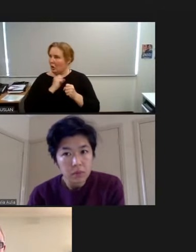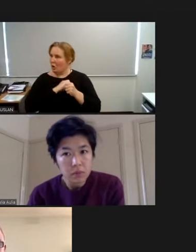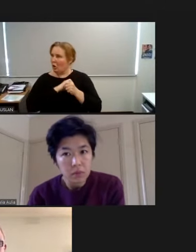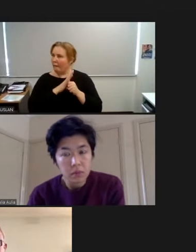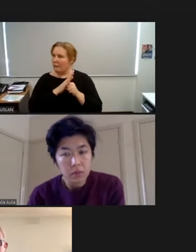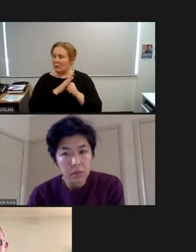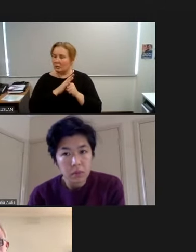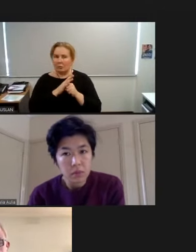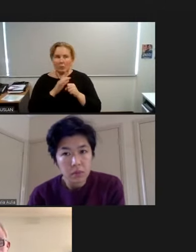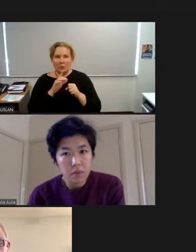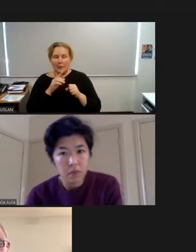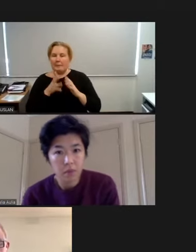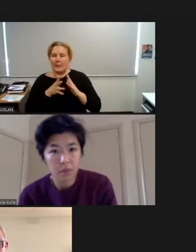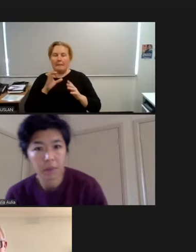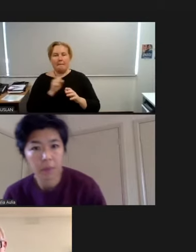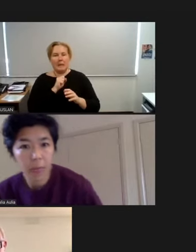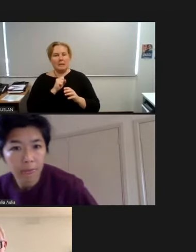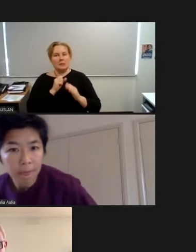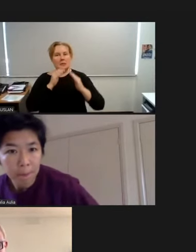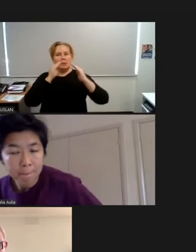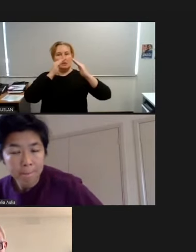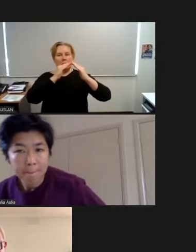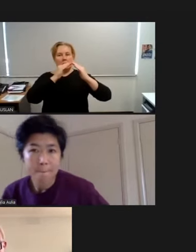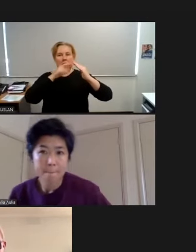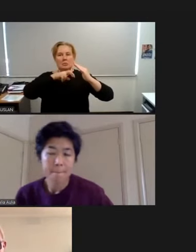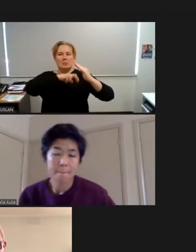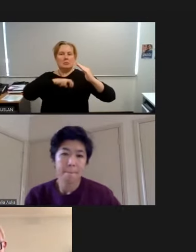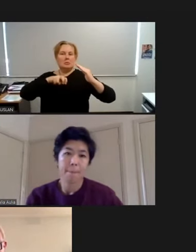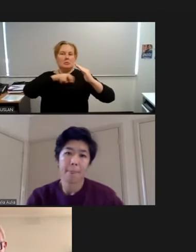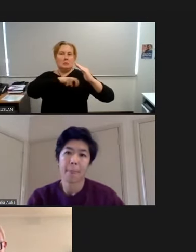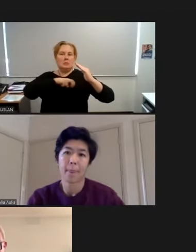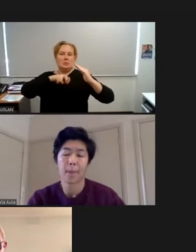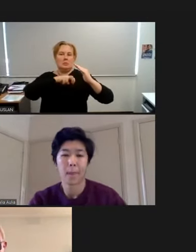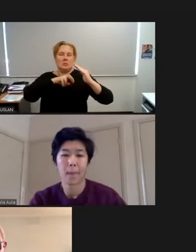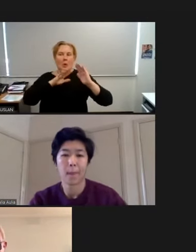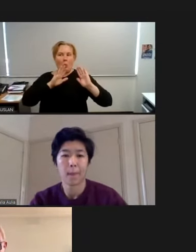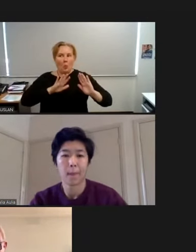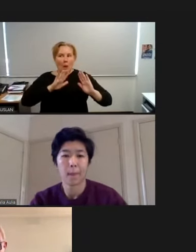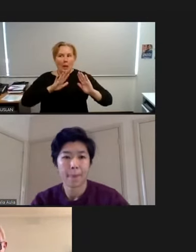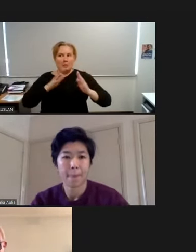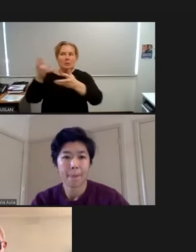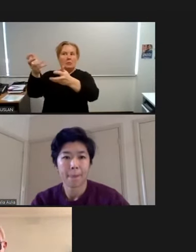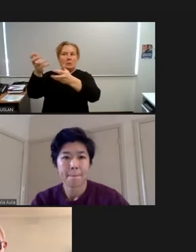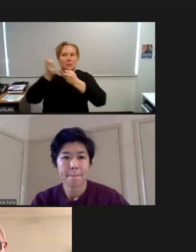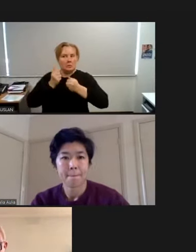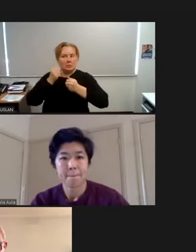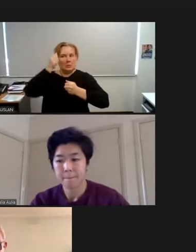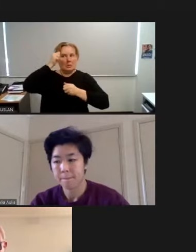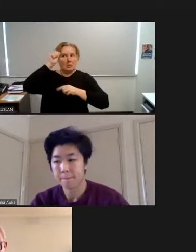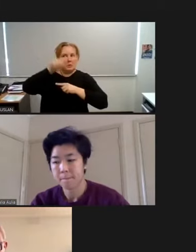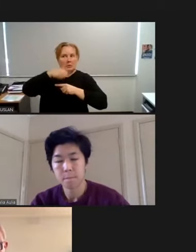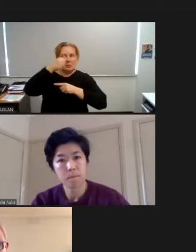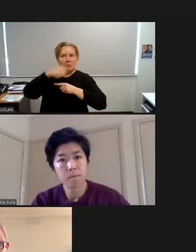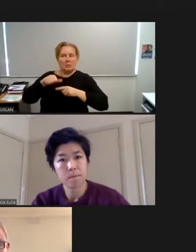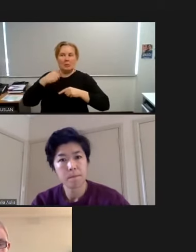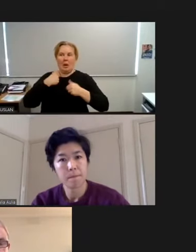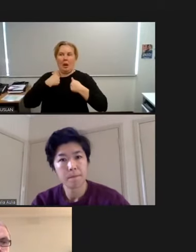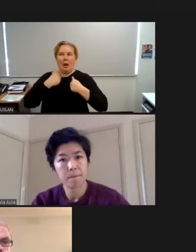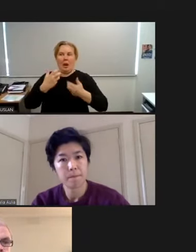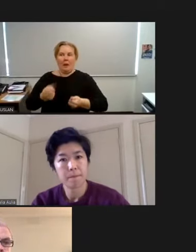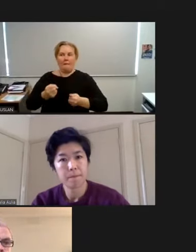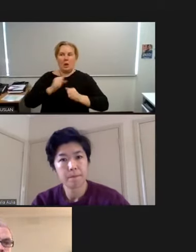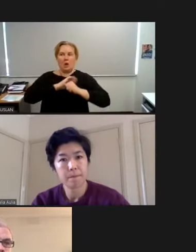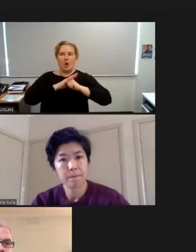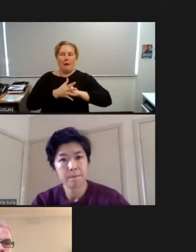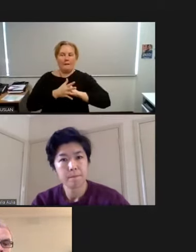happens with immediate family members? So if you're waiting on a test for your household, you're well at the time. If you're an